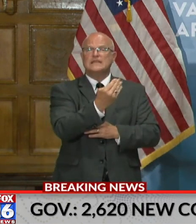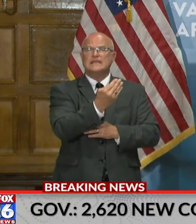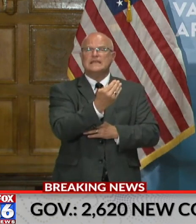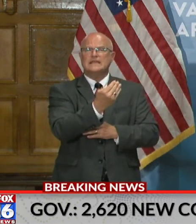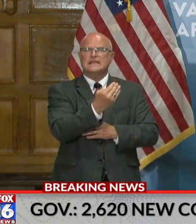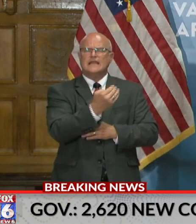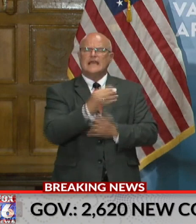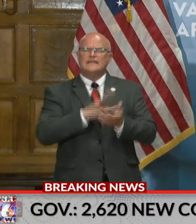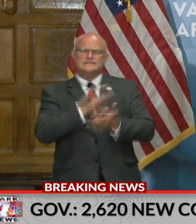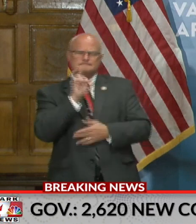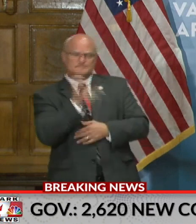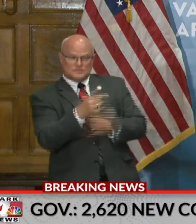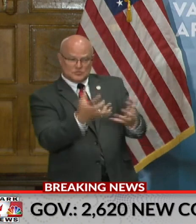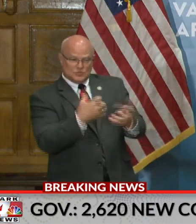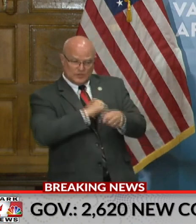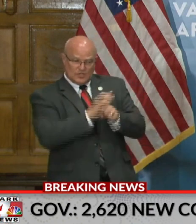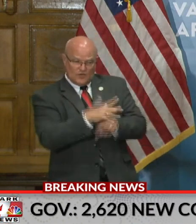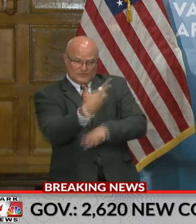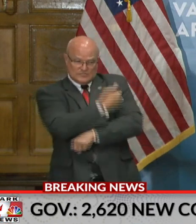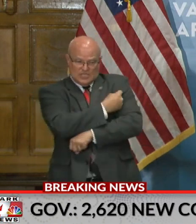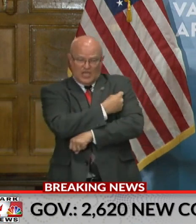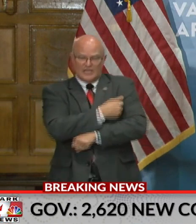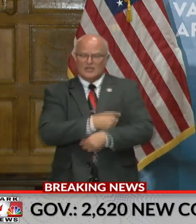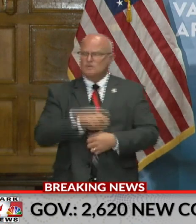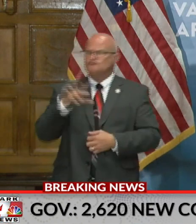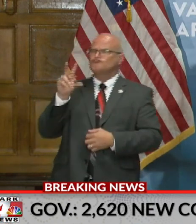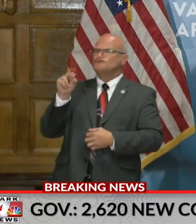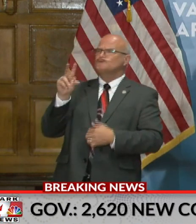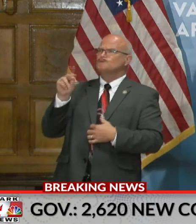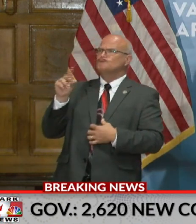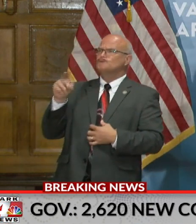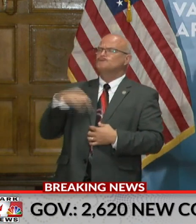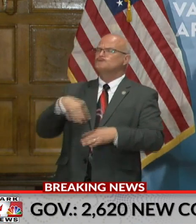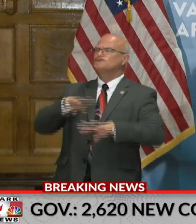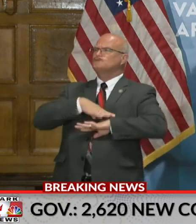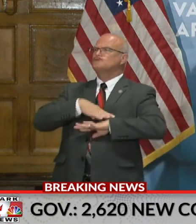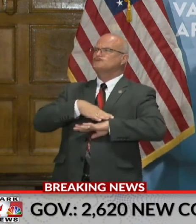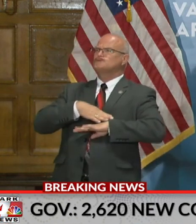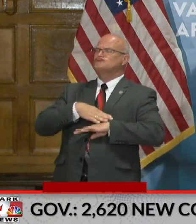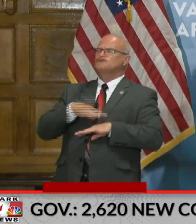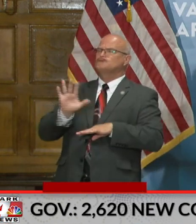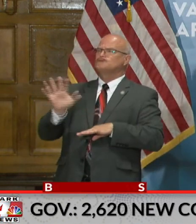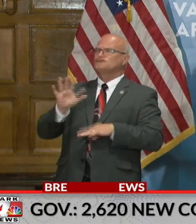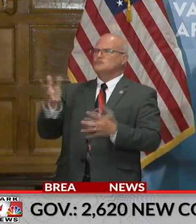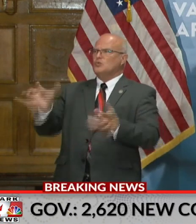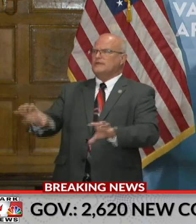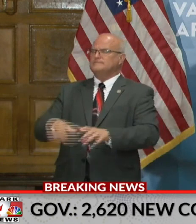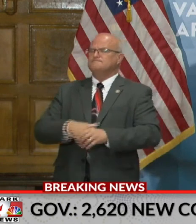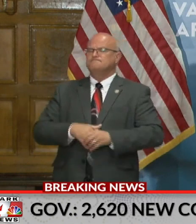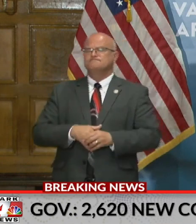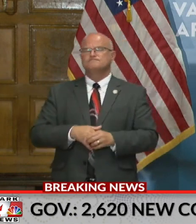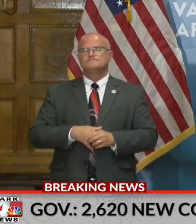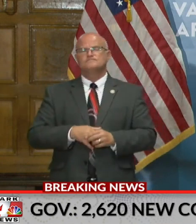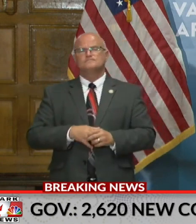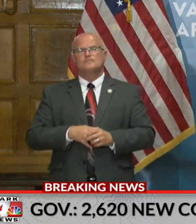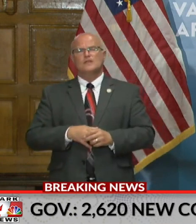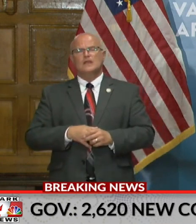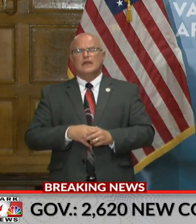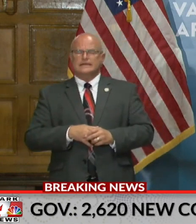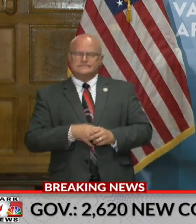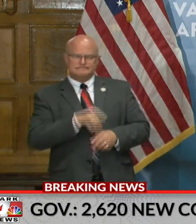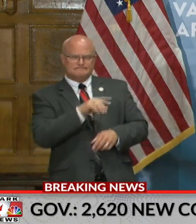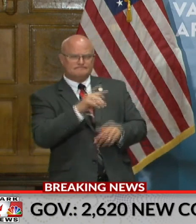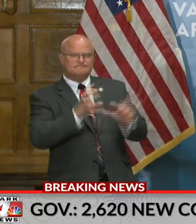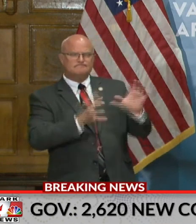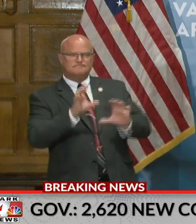and she asked, "Would you like to get the COVID vaccine?" He said, "No, Doc, I'm good. I really don't think I want that." And she